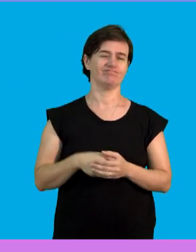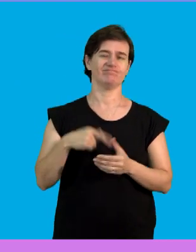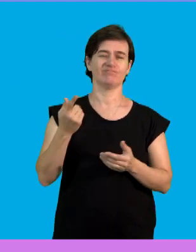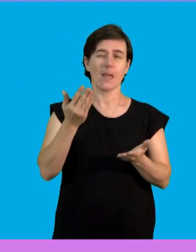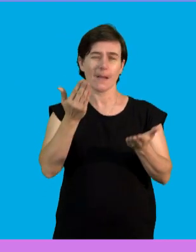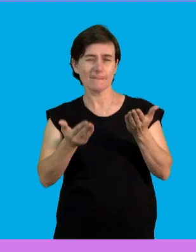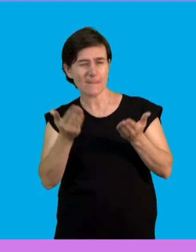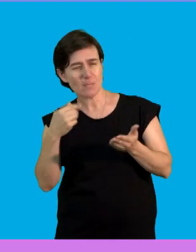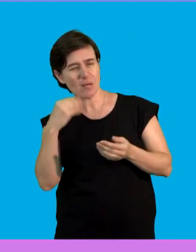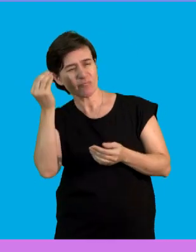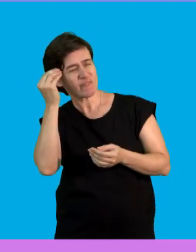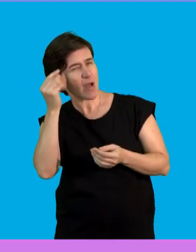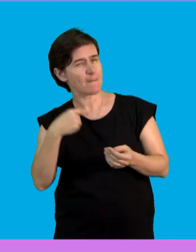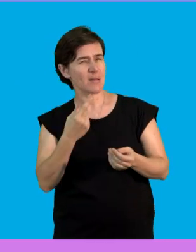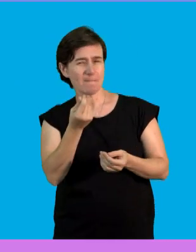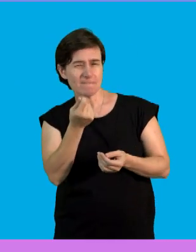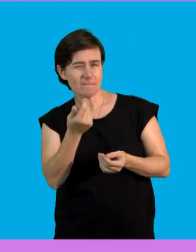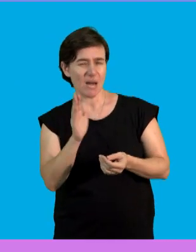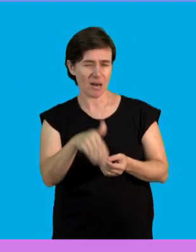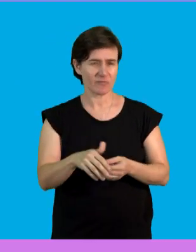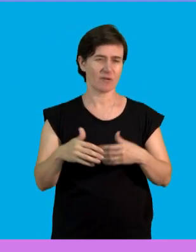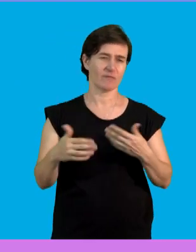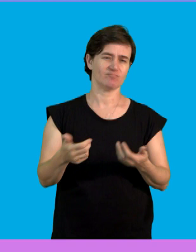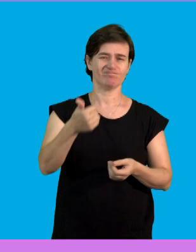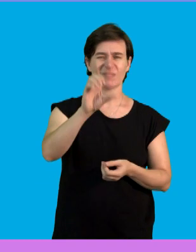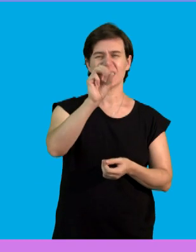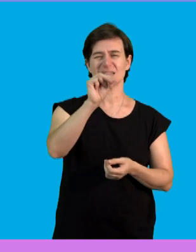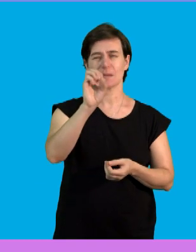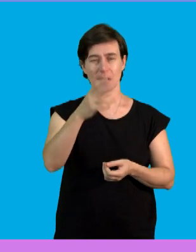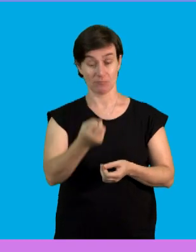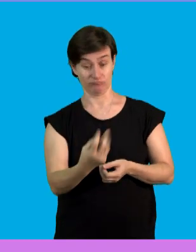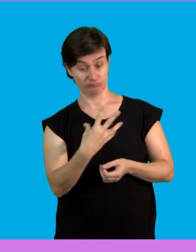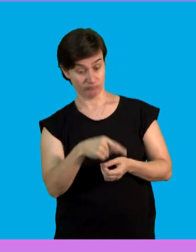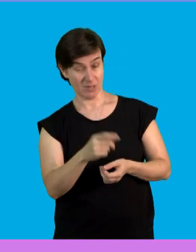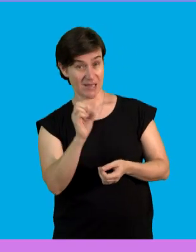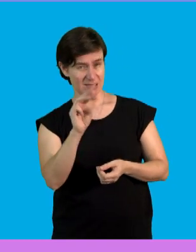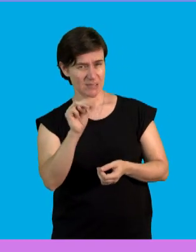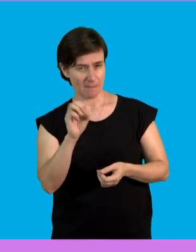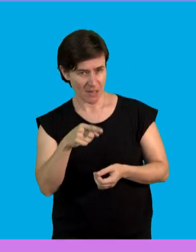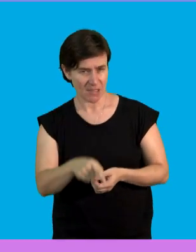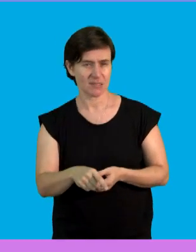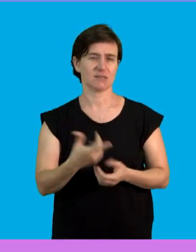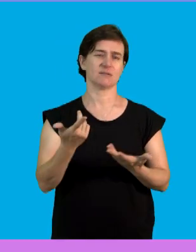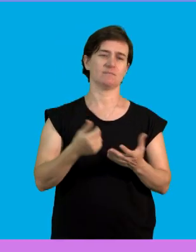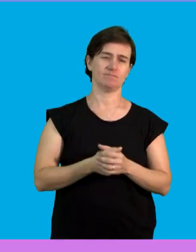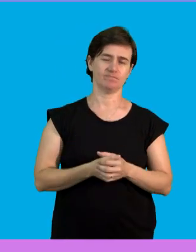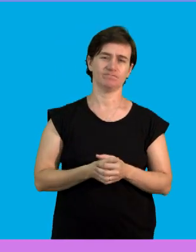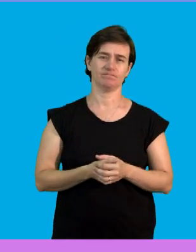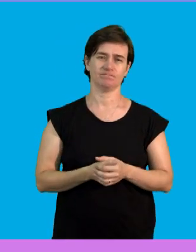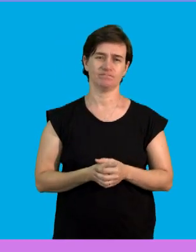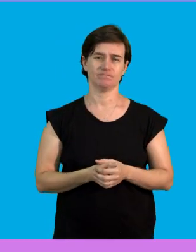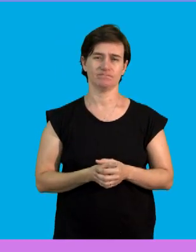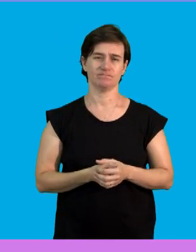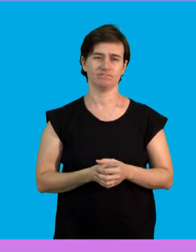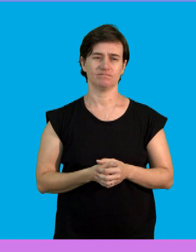balance inquiries for 1.50 Rand, SMS notifications to show you what's going on in your bank account.